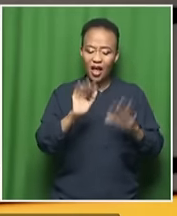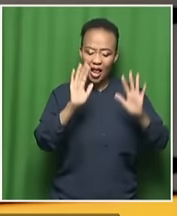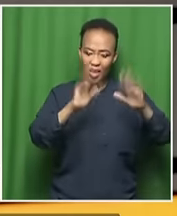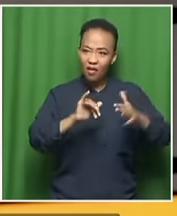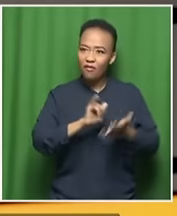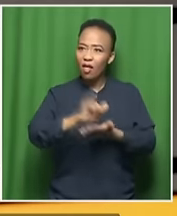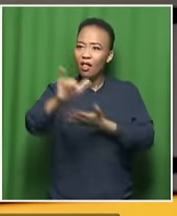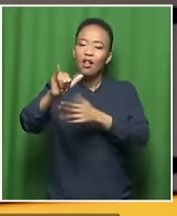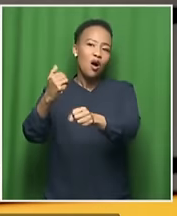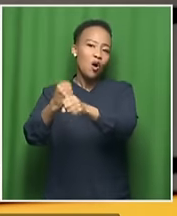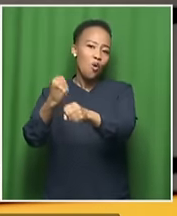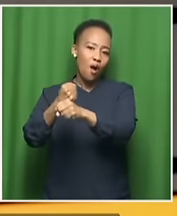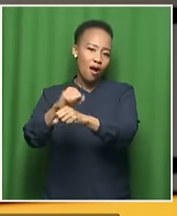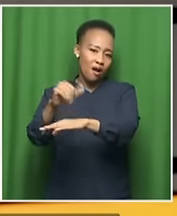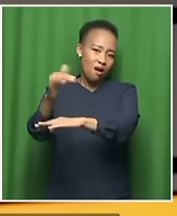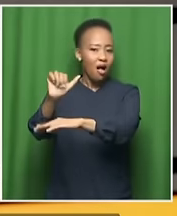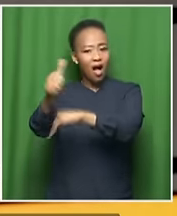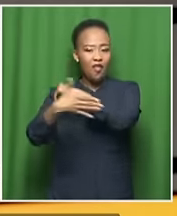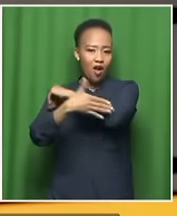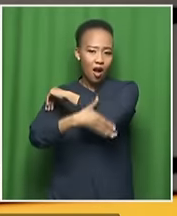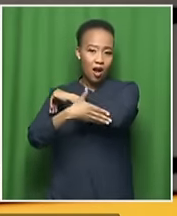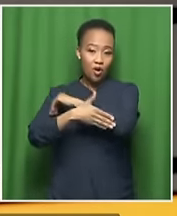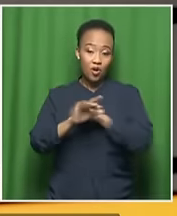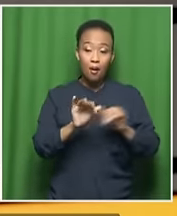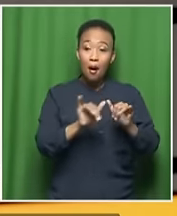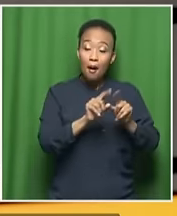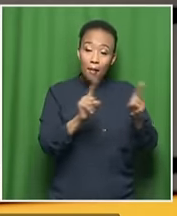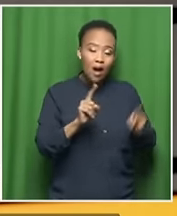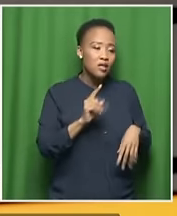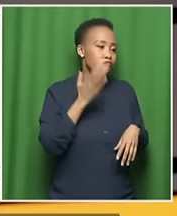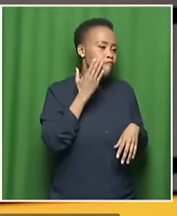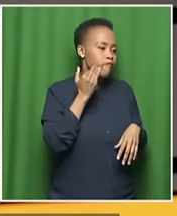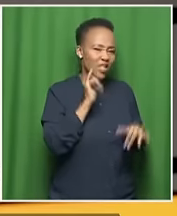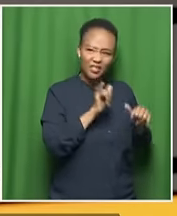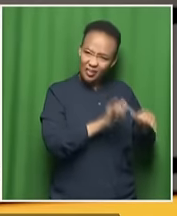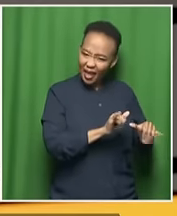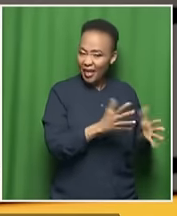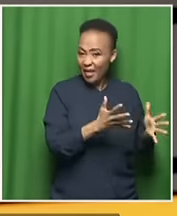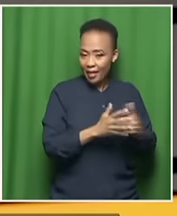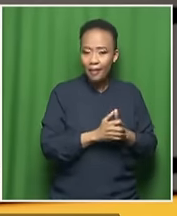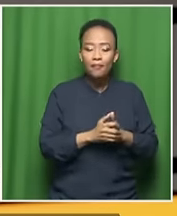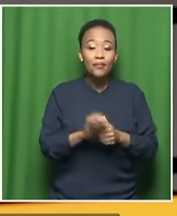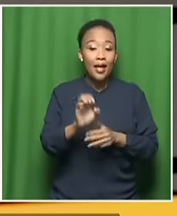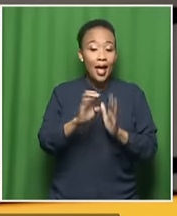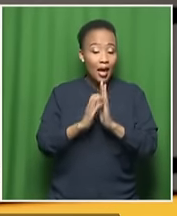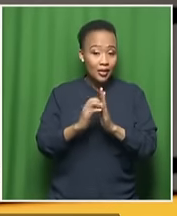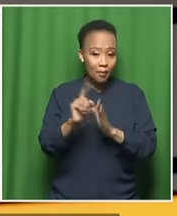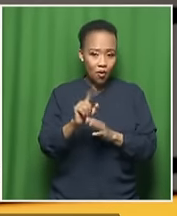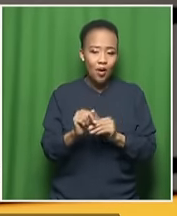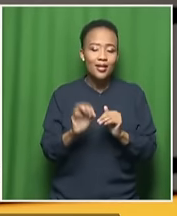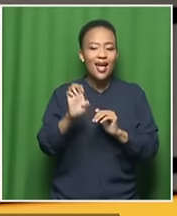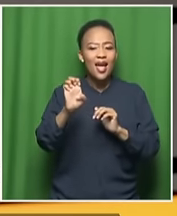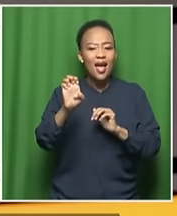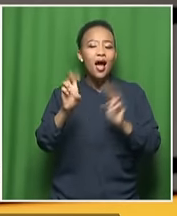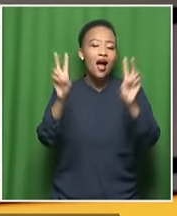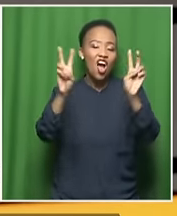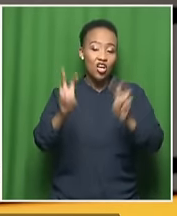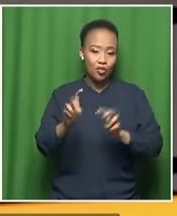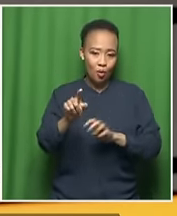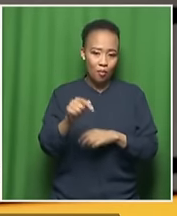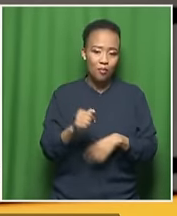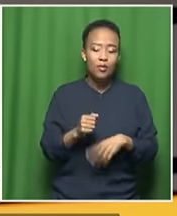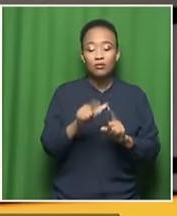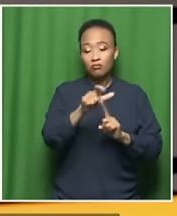why. And I spoke to an engineer in Eskom, for instance, and he said, I am the